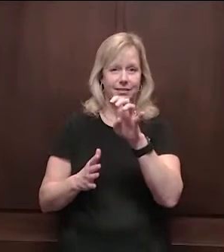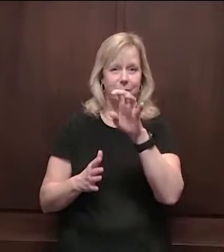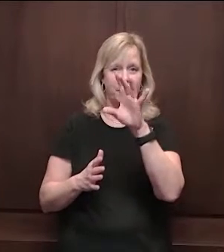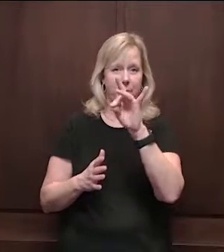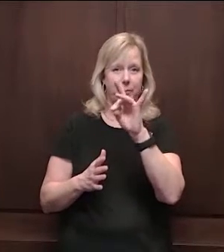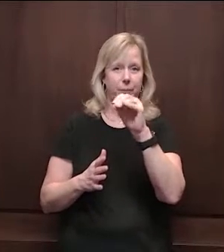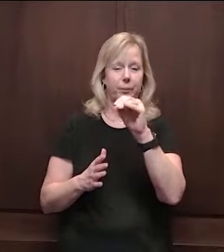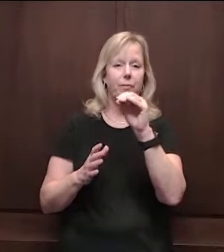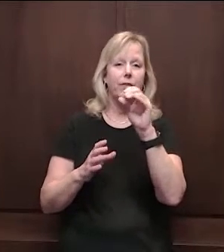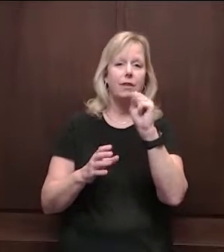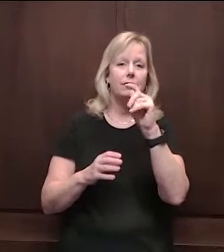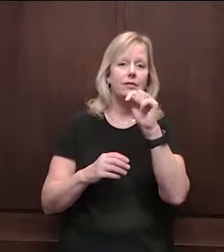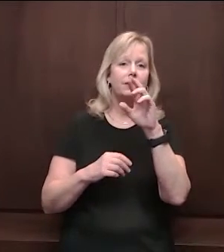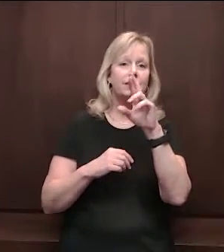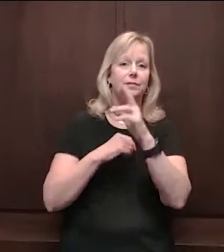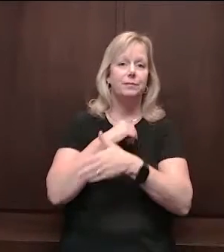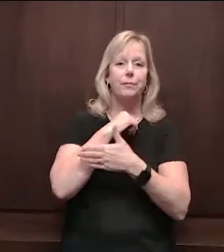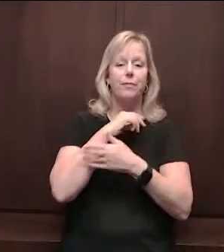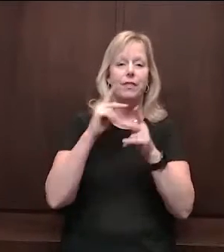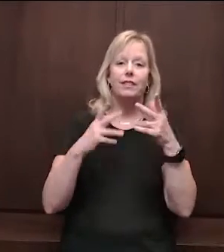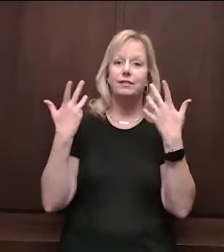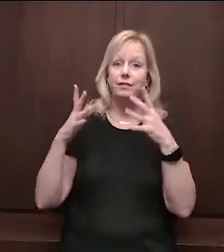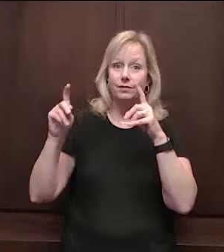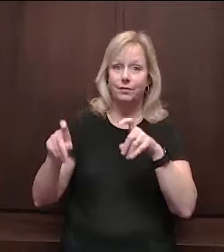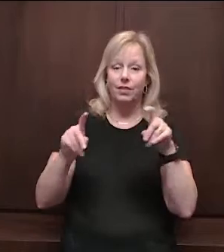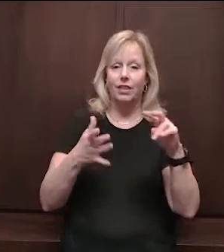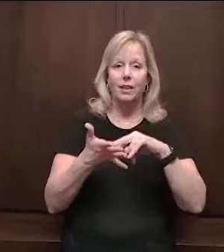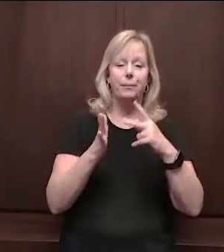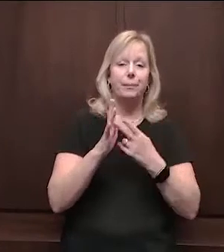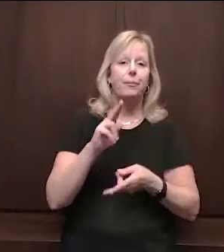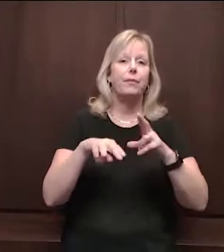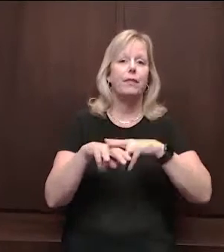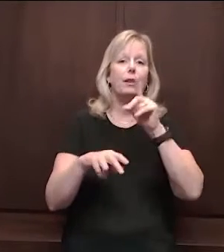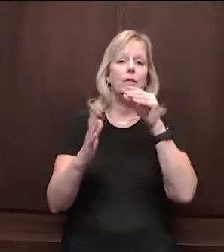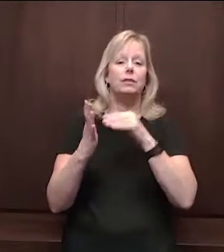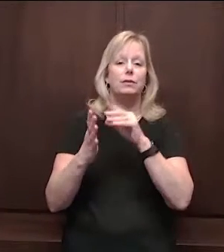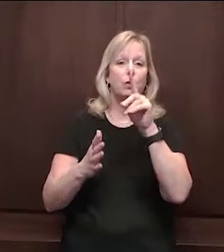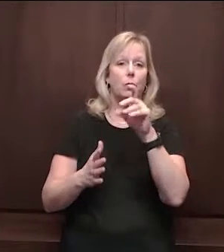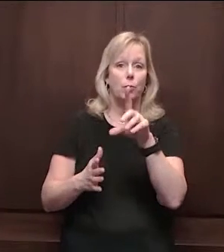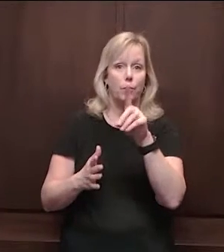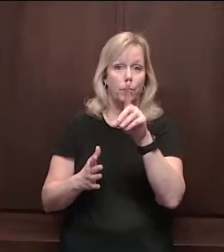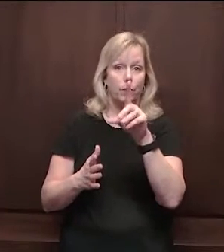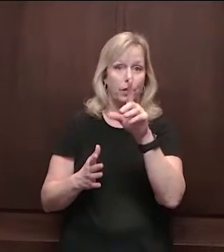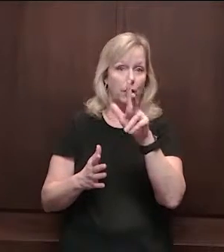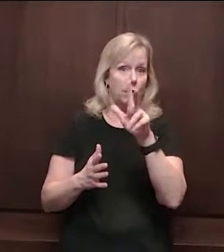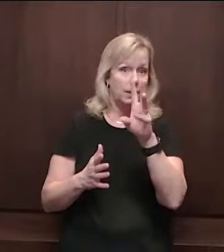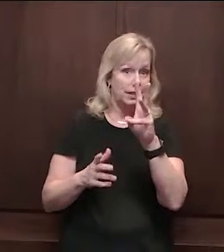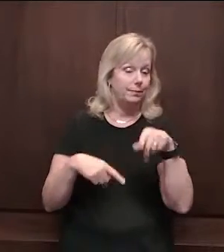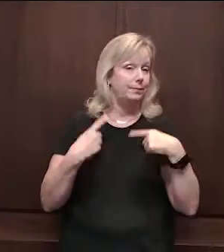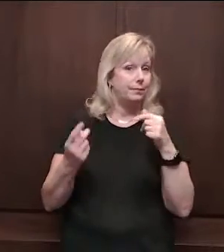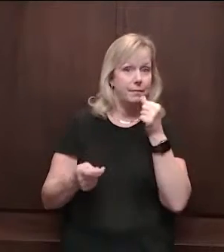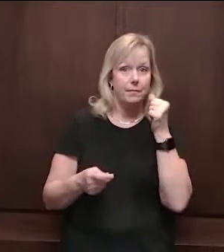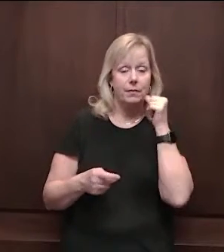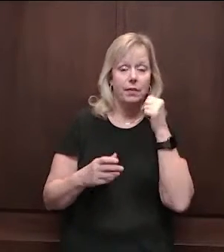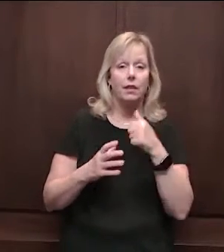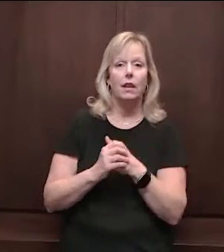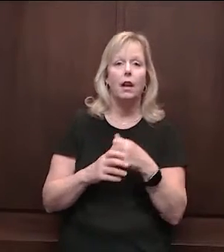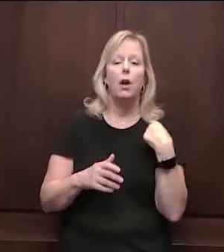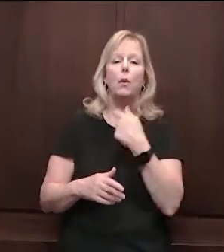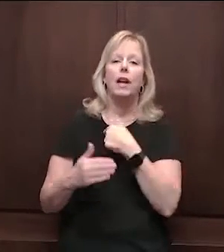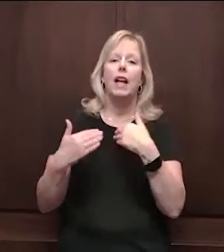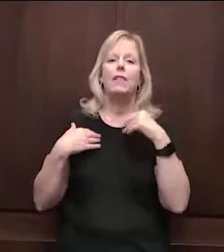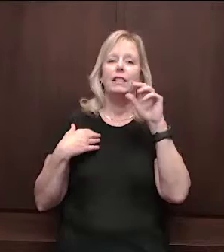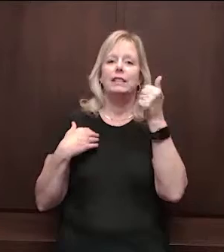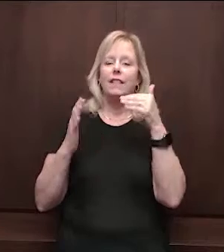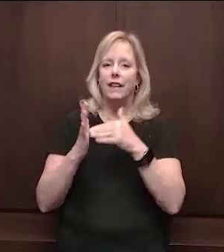127,480 St. Clair County residents have been tested, which is an increase of 1,136 from yesterday. We are at